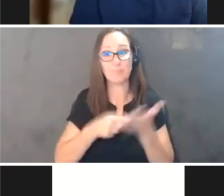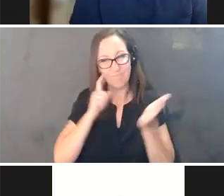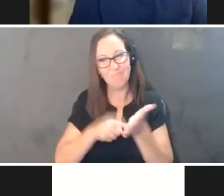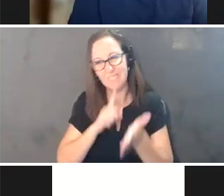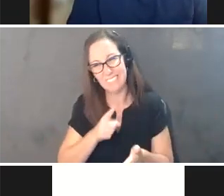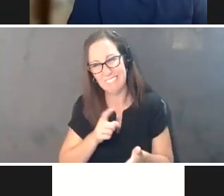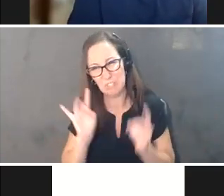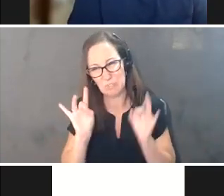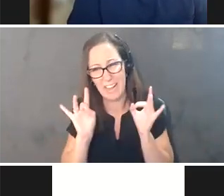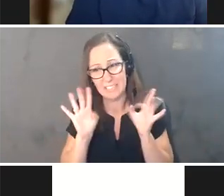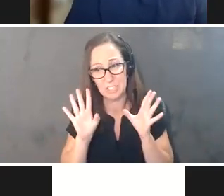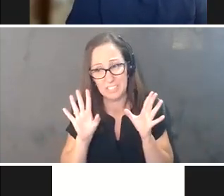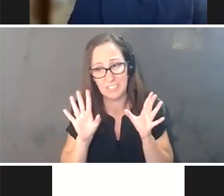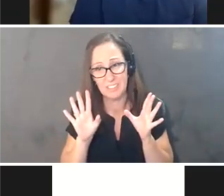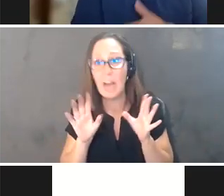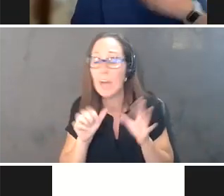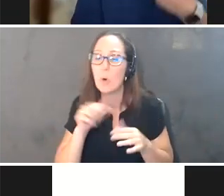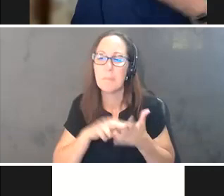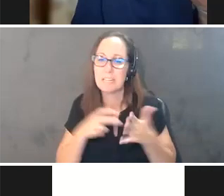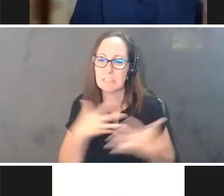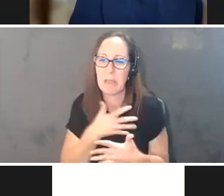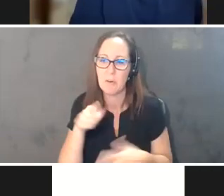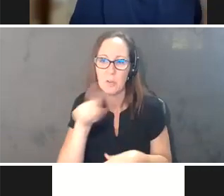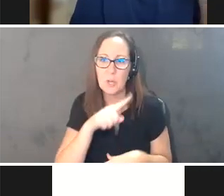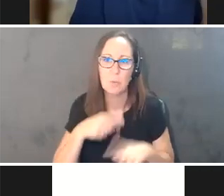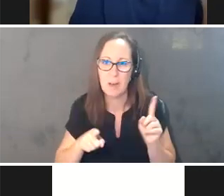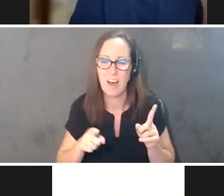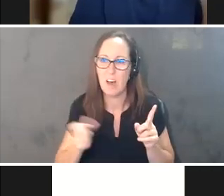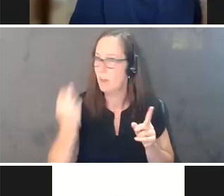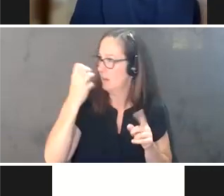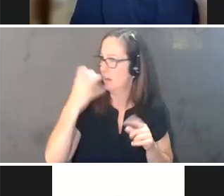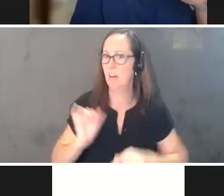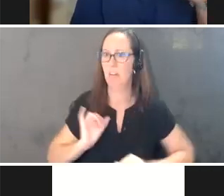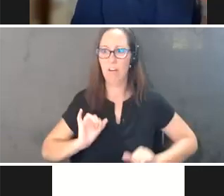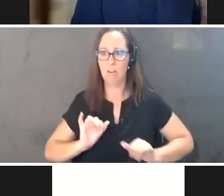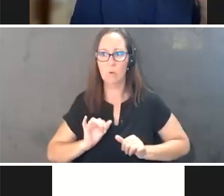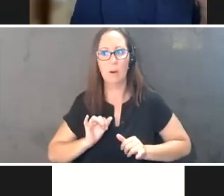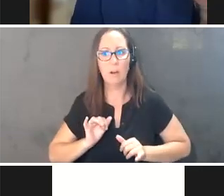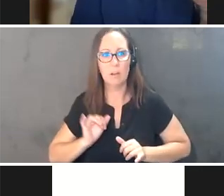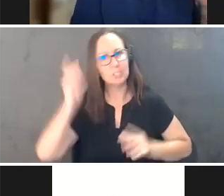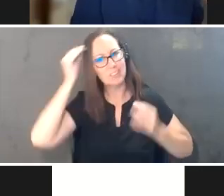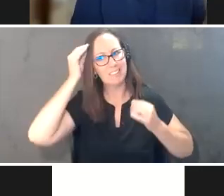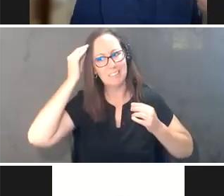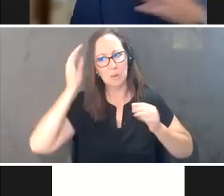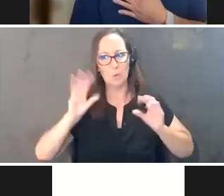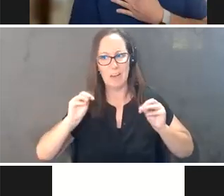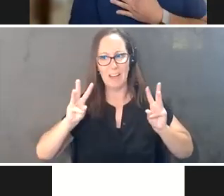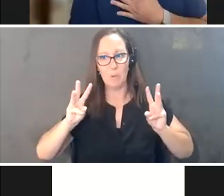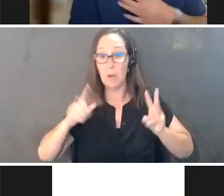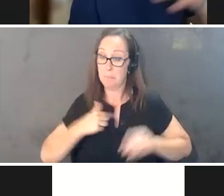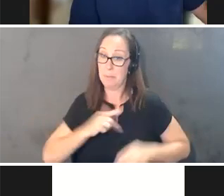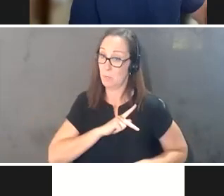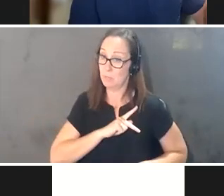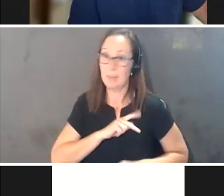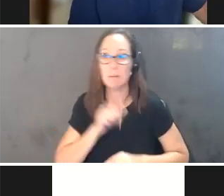And I don't say this to scare you, but it made me pause. It made me just say, wow, I know personally, I haven't taken